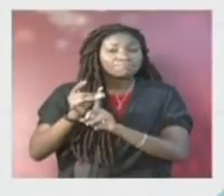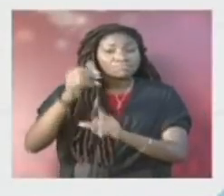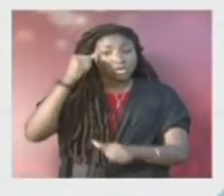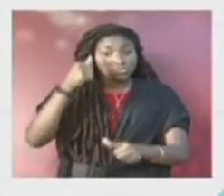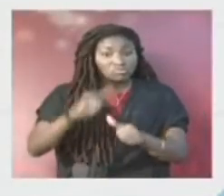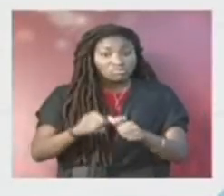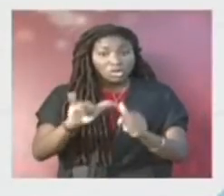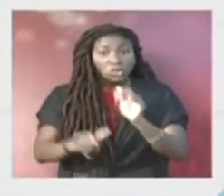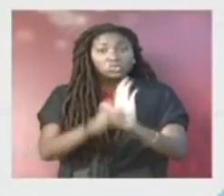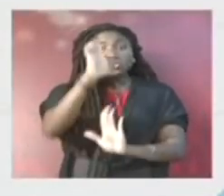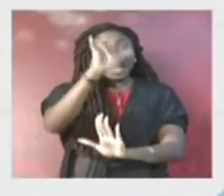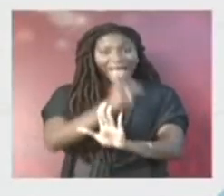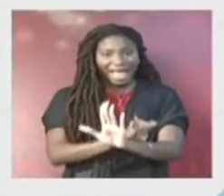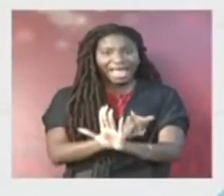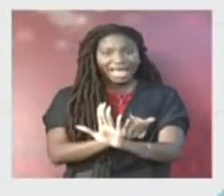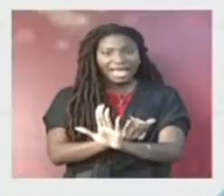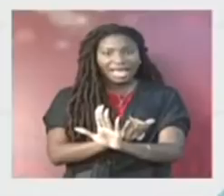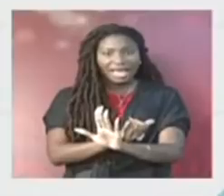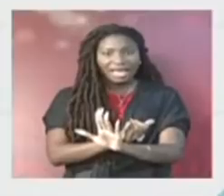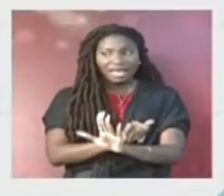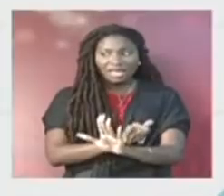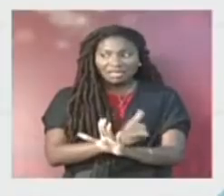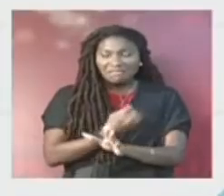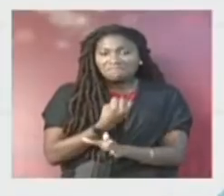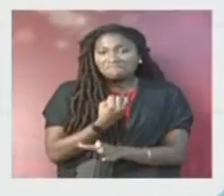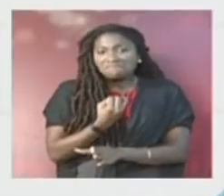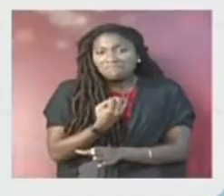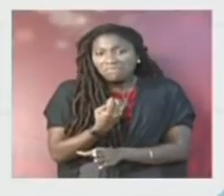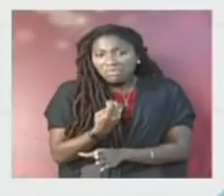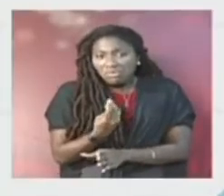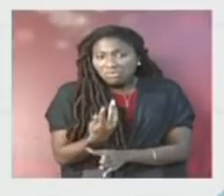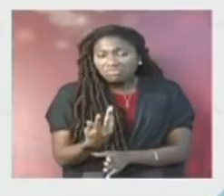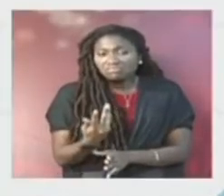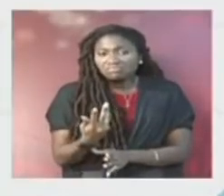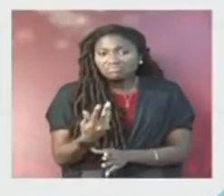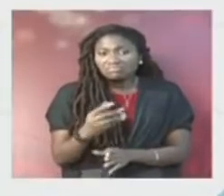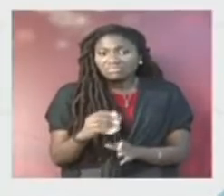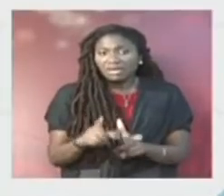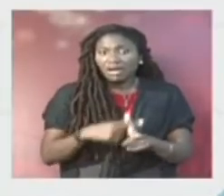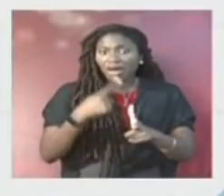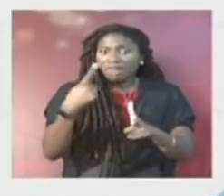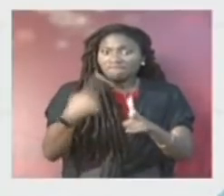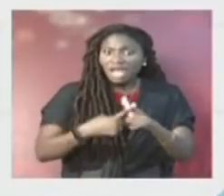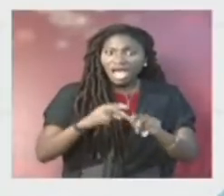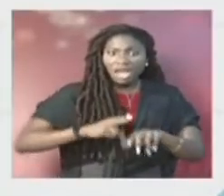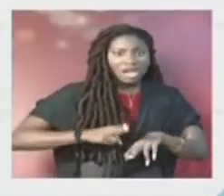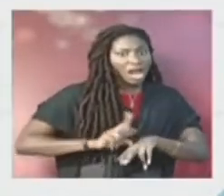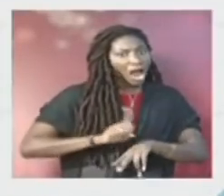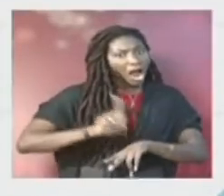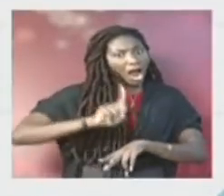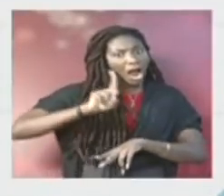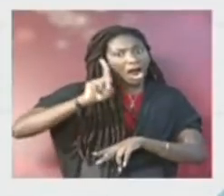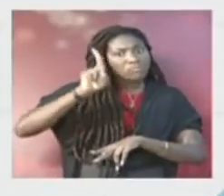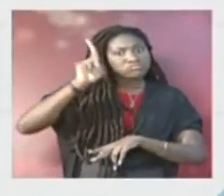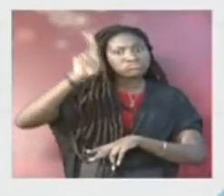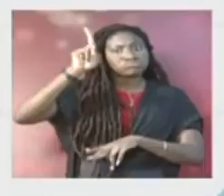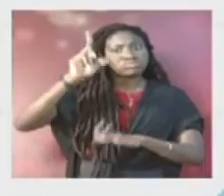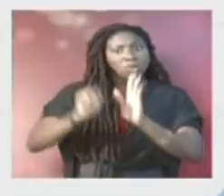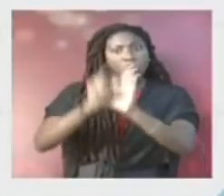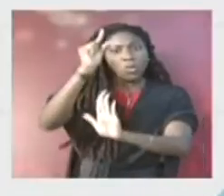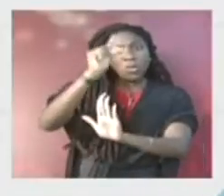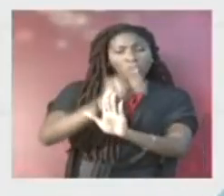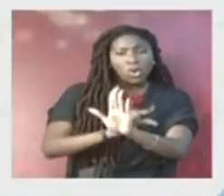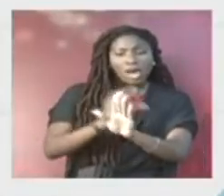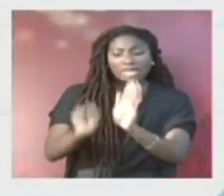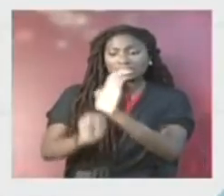took off, left side of the curve, and we see that very steep upward trend in the August-September period,